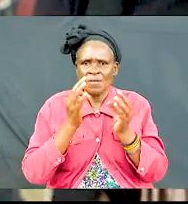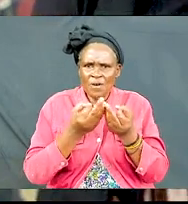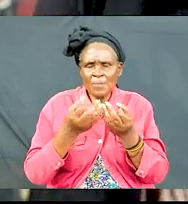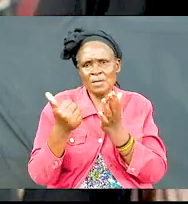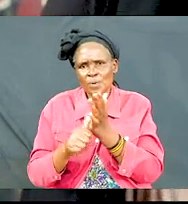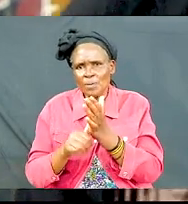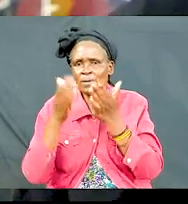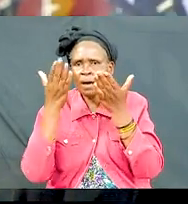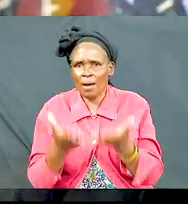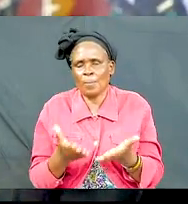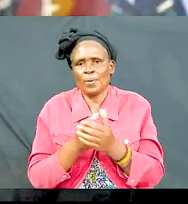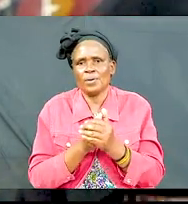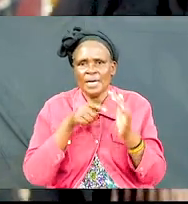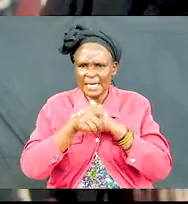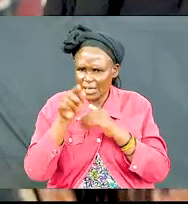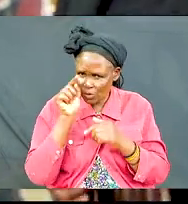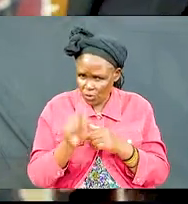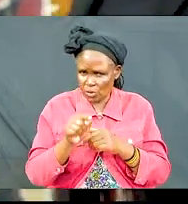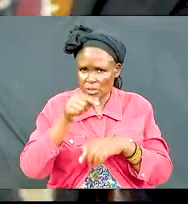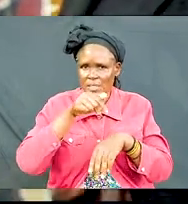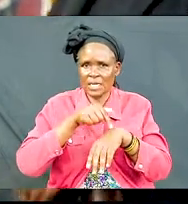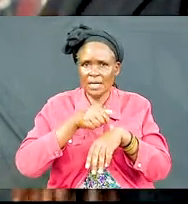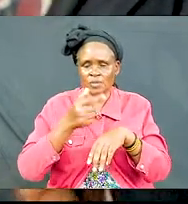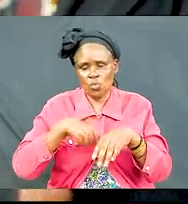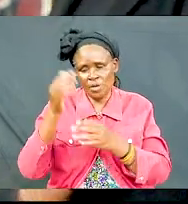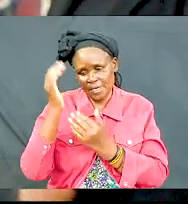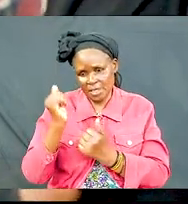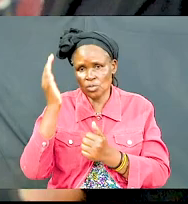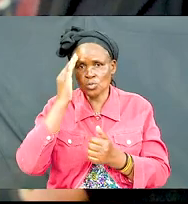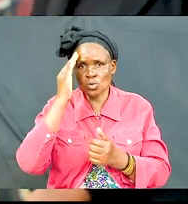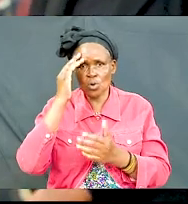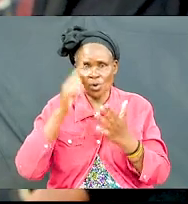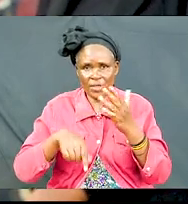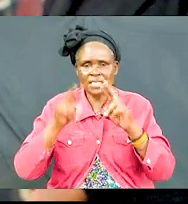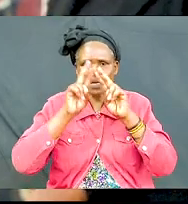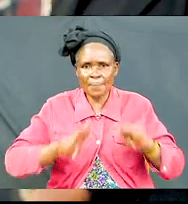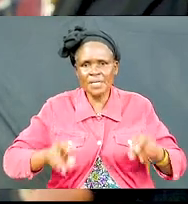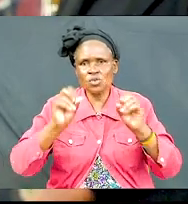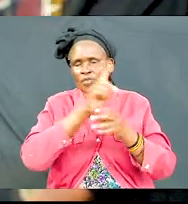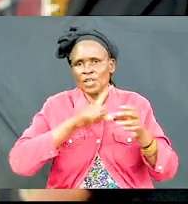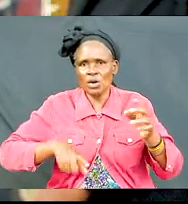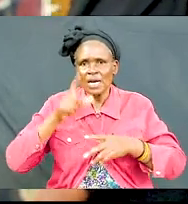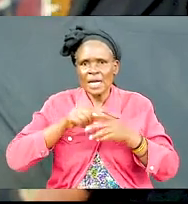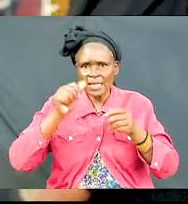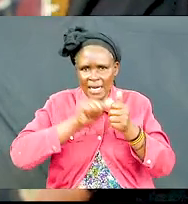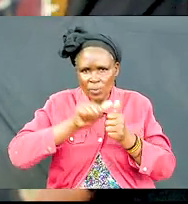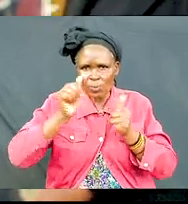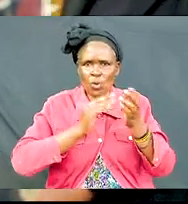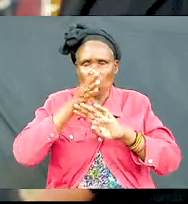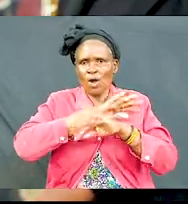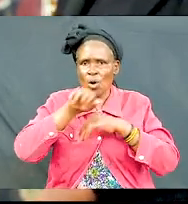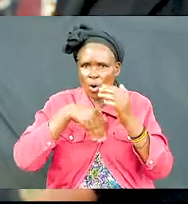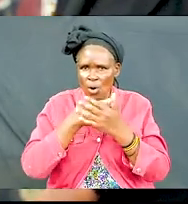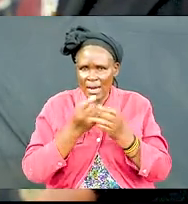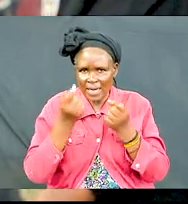dynamics. In those times, we need to know the peace of God that transcends all understanding.